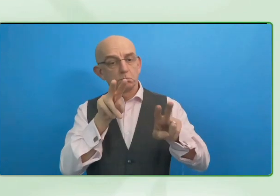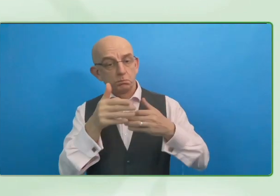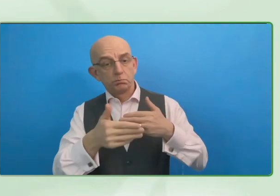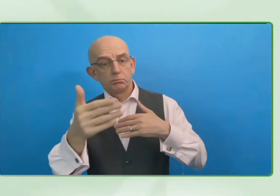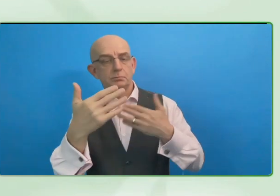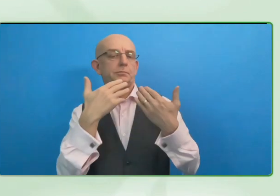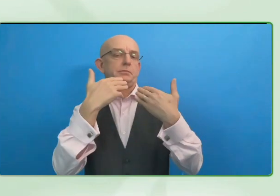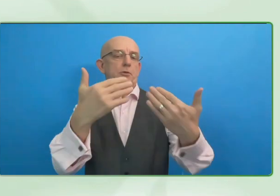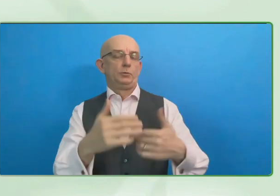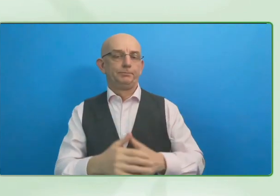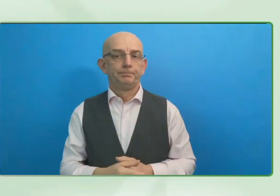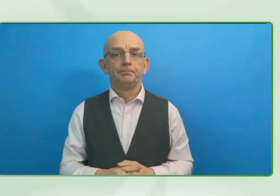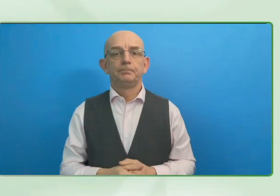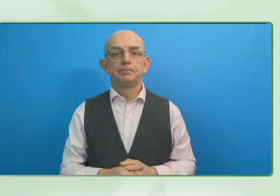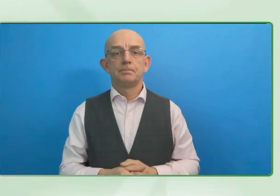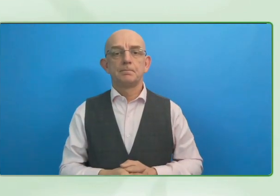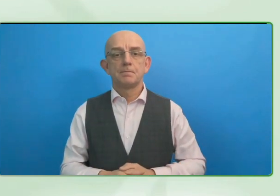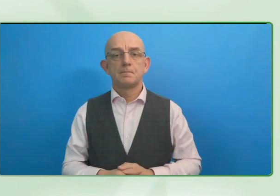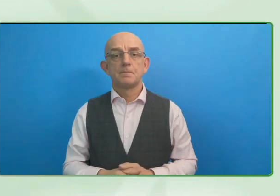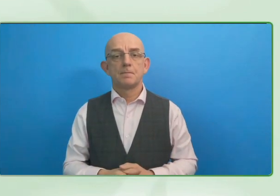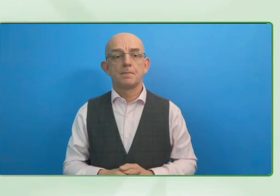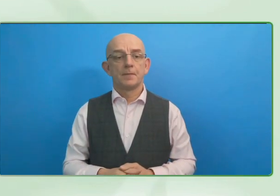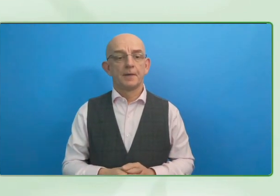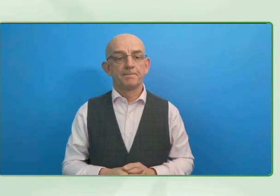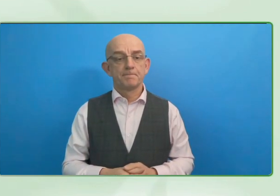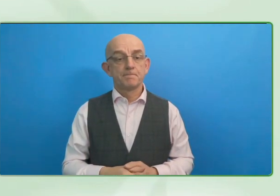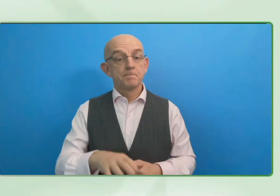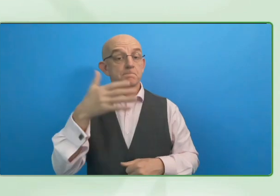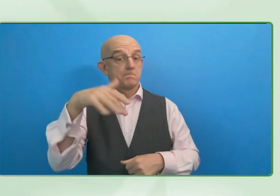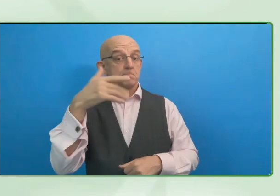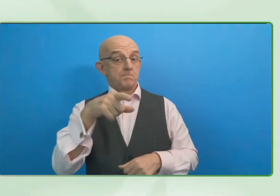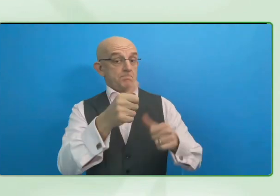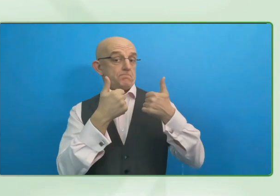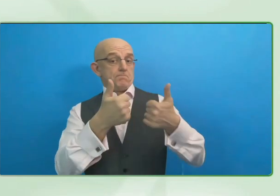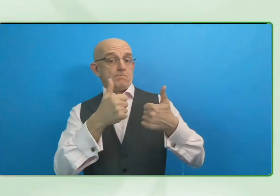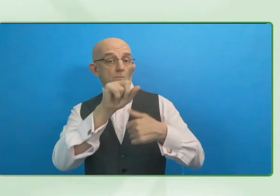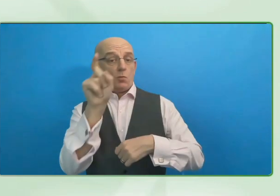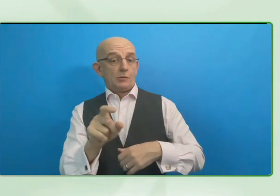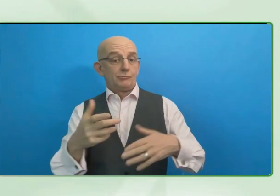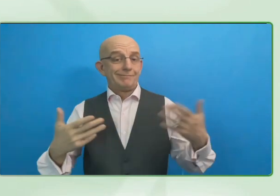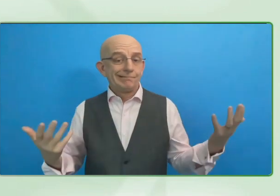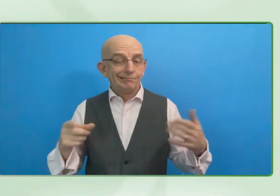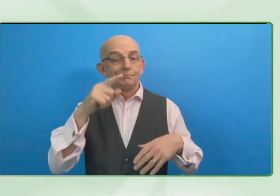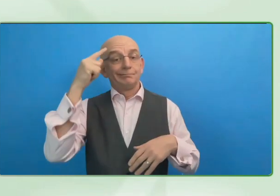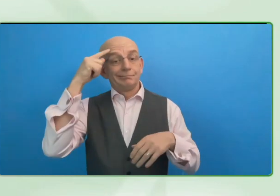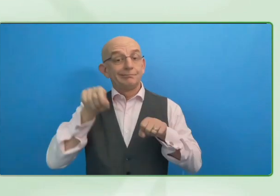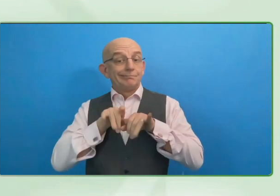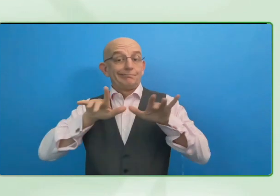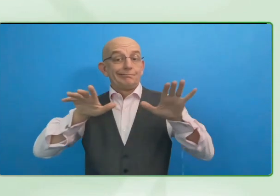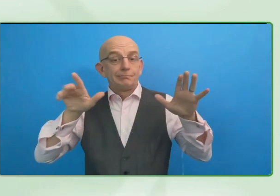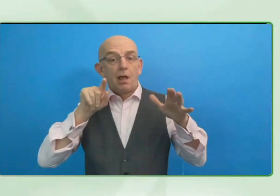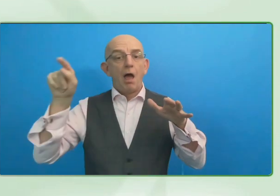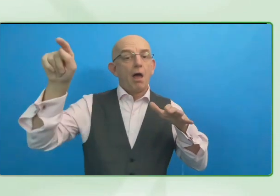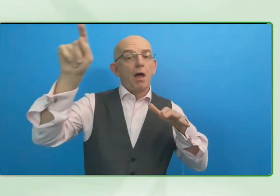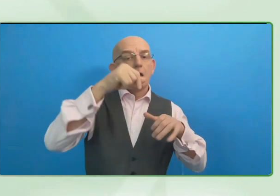Thank you so much. It's an amazingly good question. And when we talk about expansion, we always talk about the collaboration. That's the core value